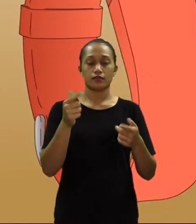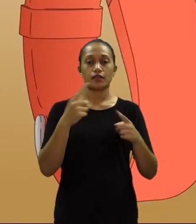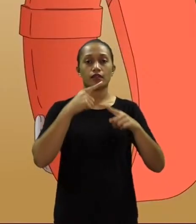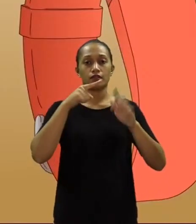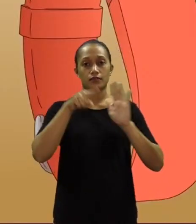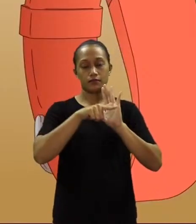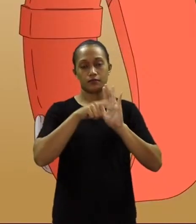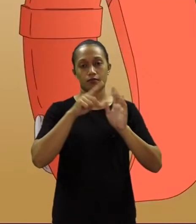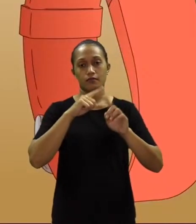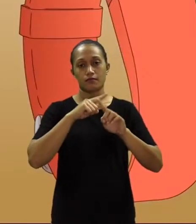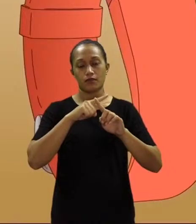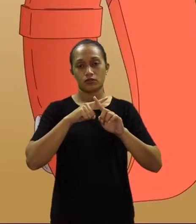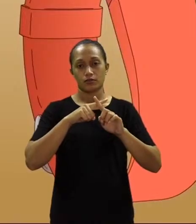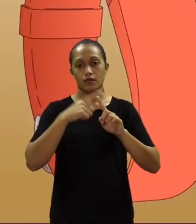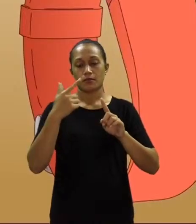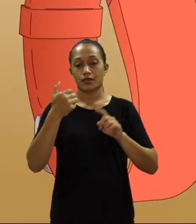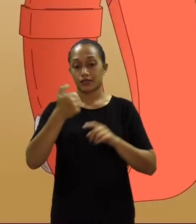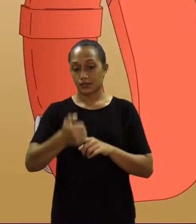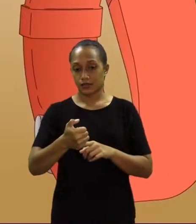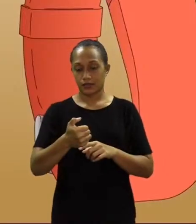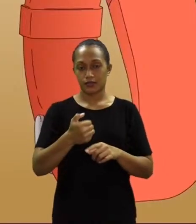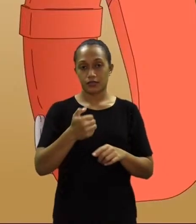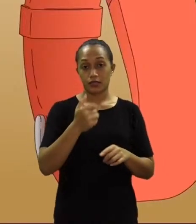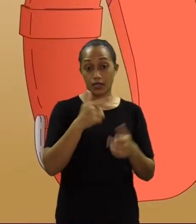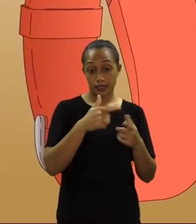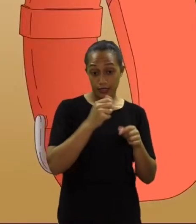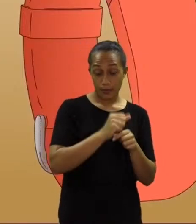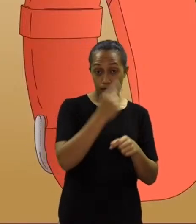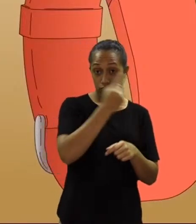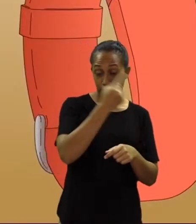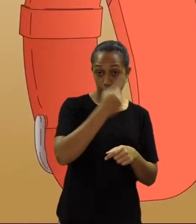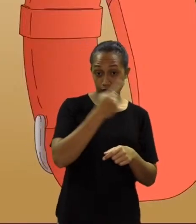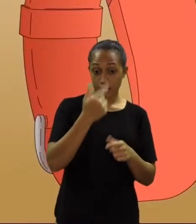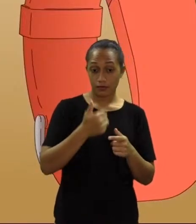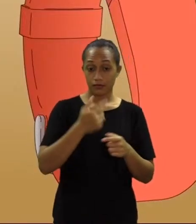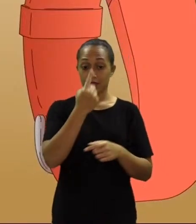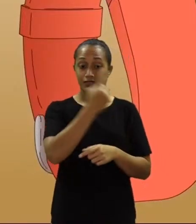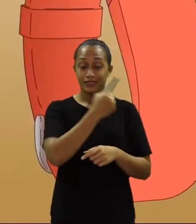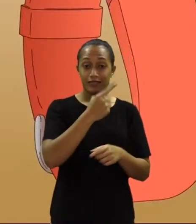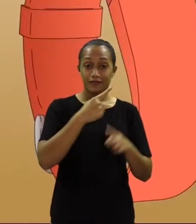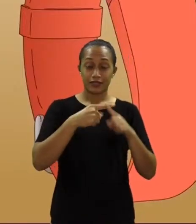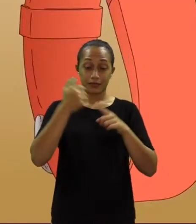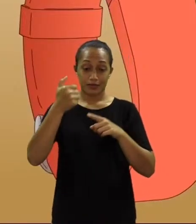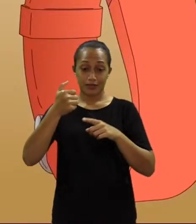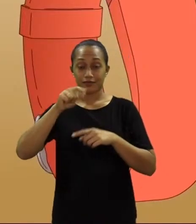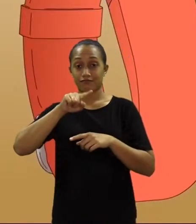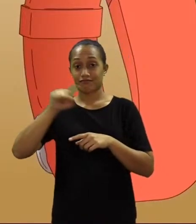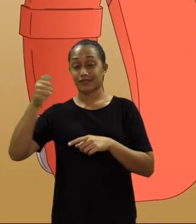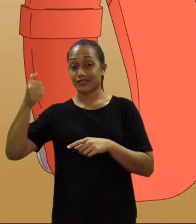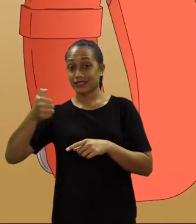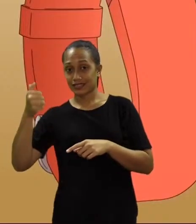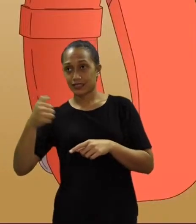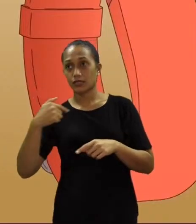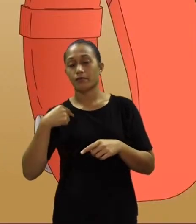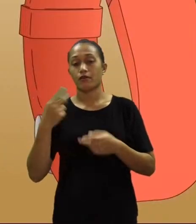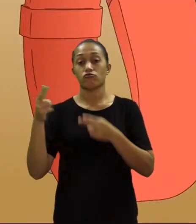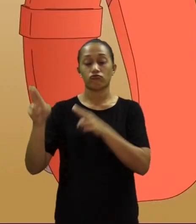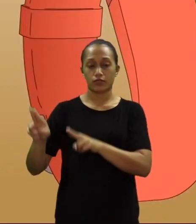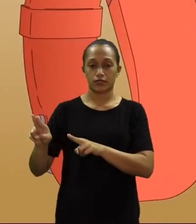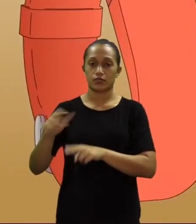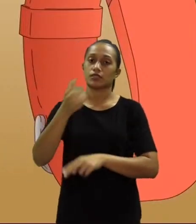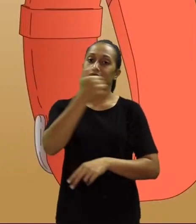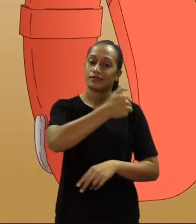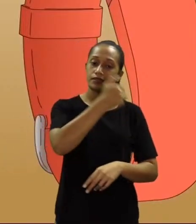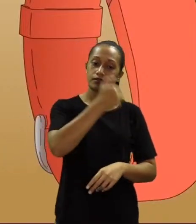it by 6. For example, I counted 11 beats, so 11 times 6 is 66. That means my resting heart rate is